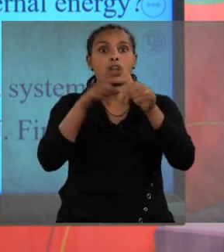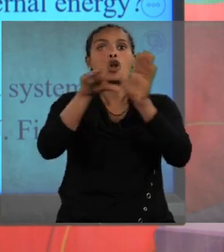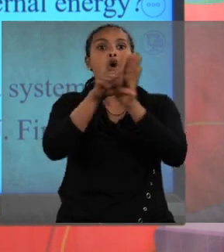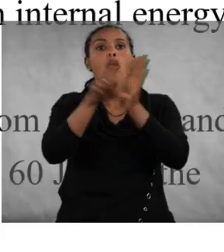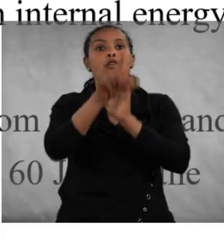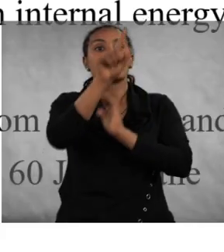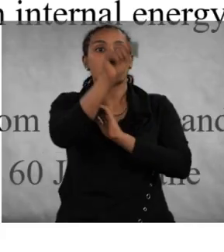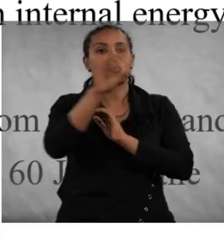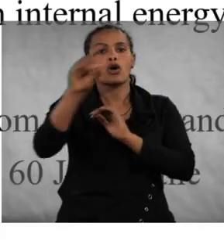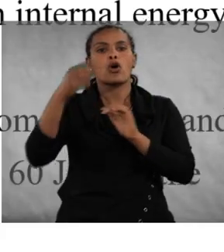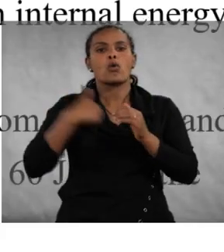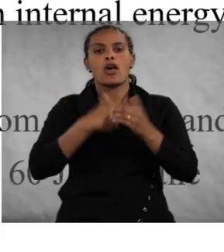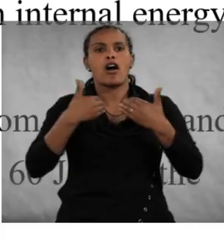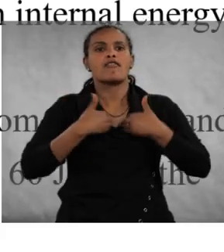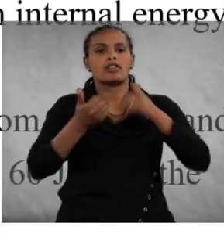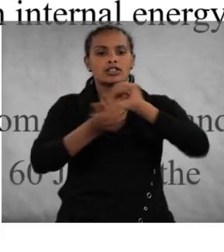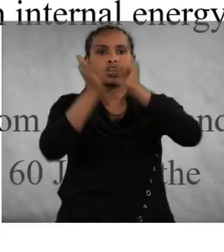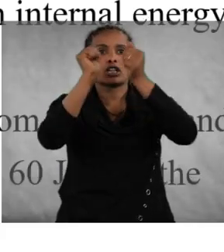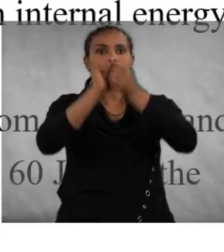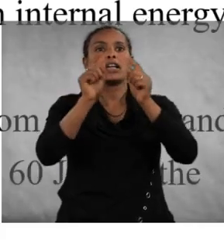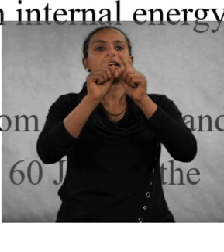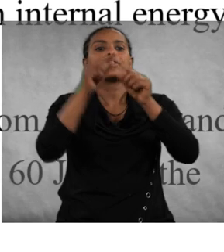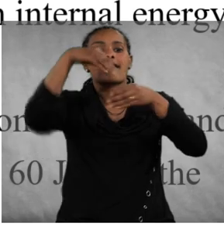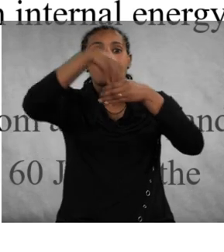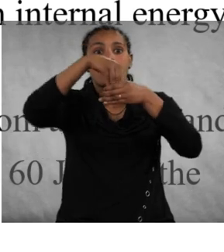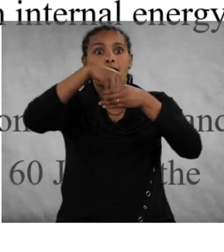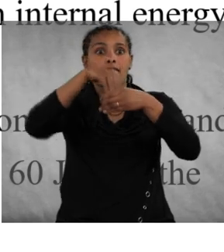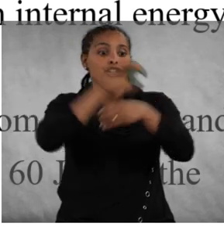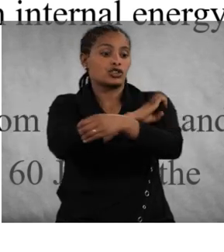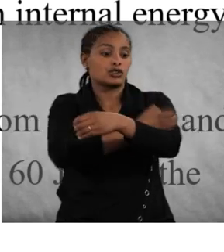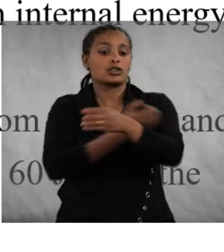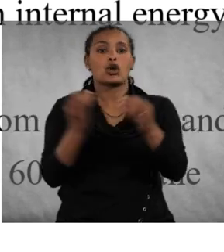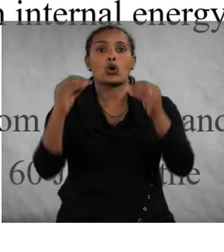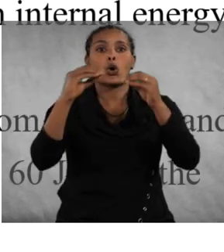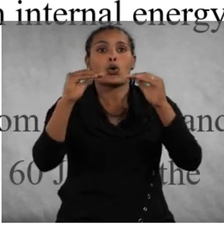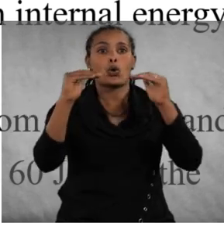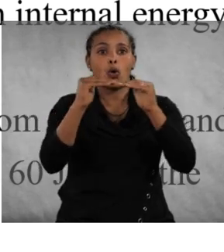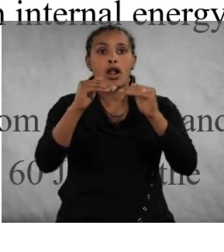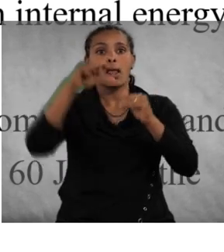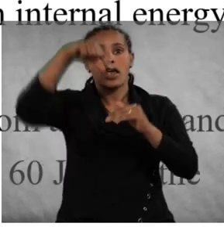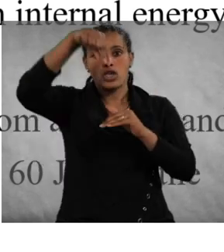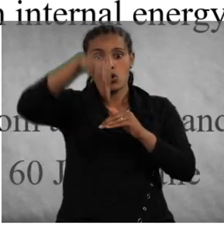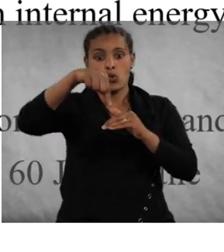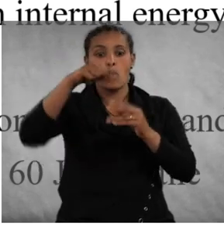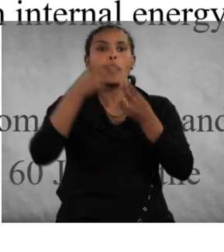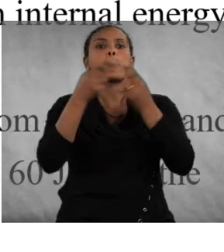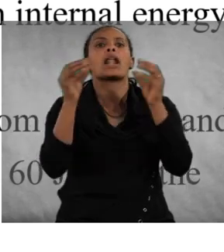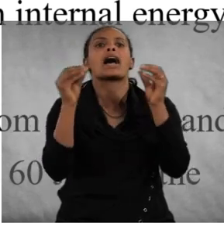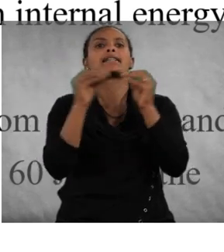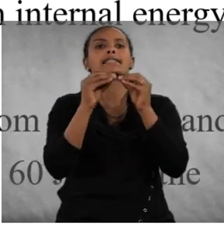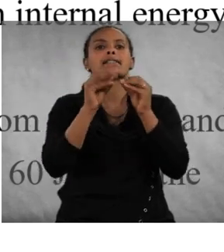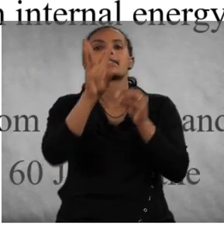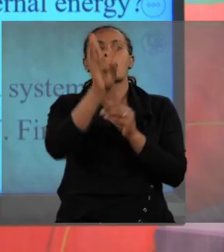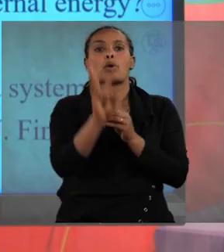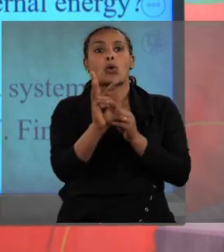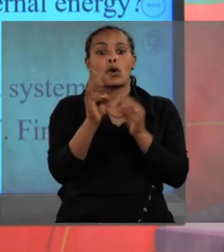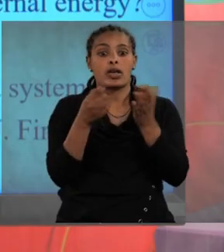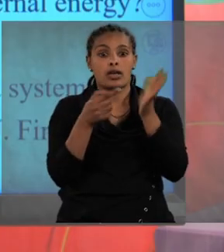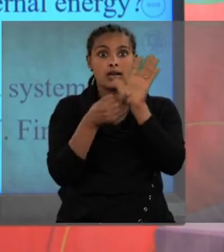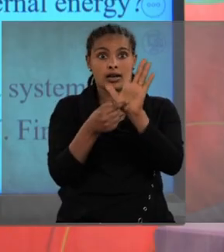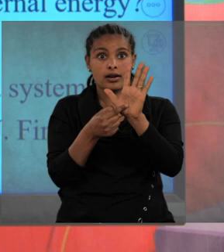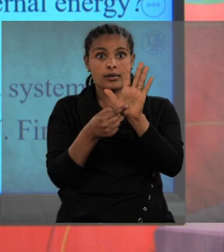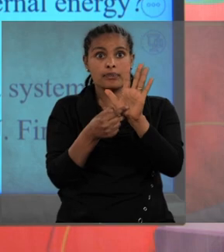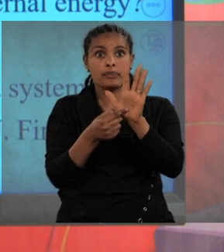of thermodynamics, we have change in internal energy equal Q plus W. Here, a